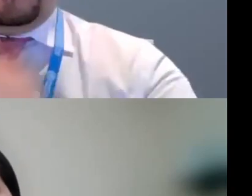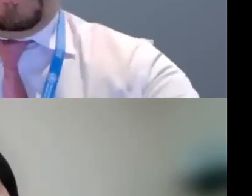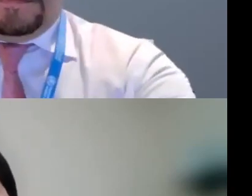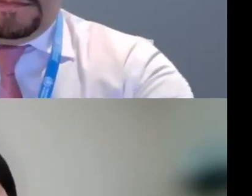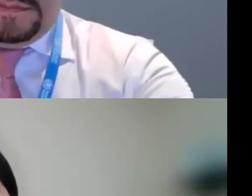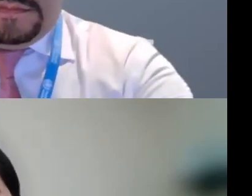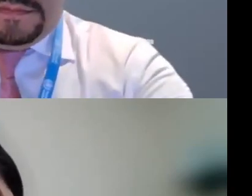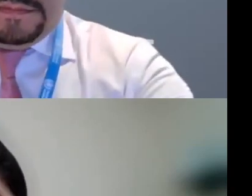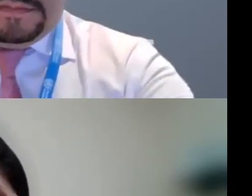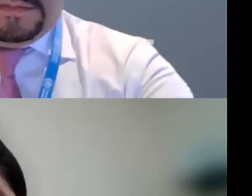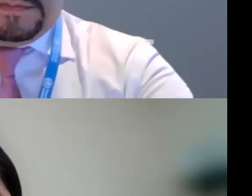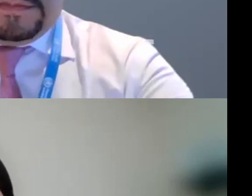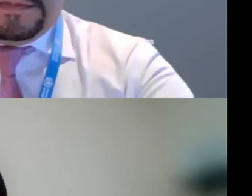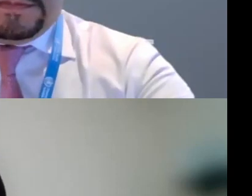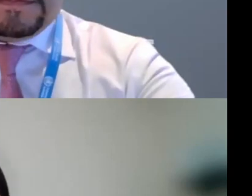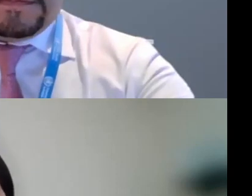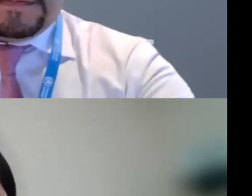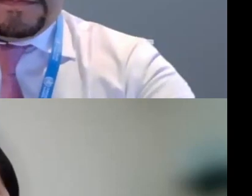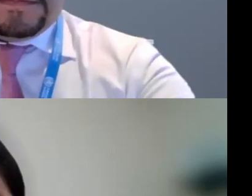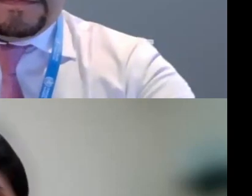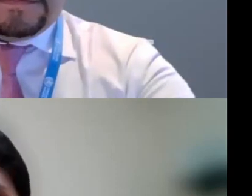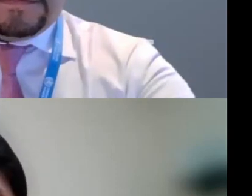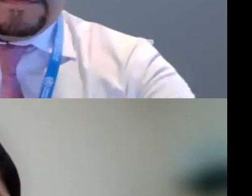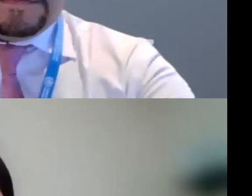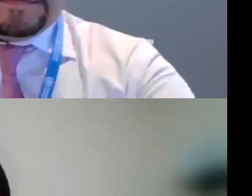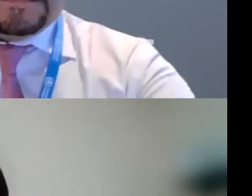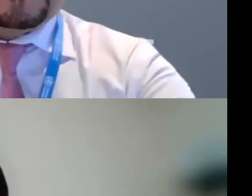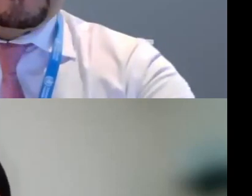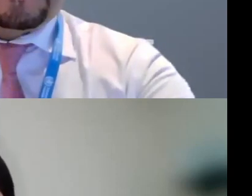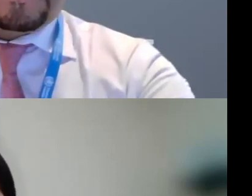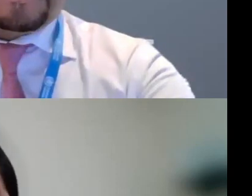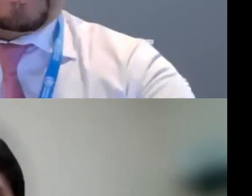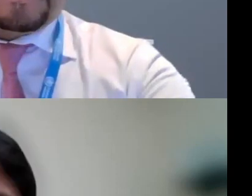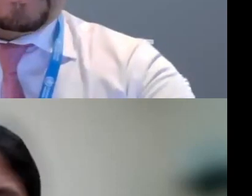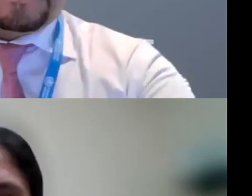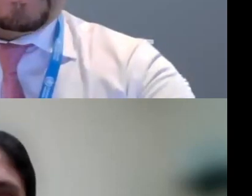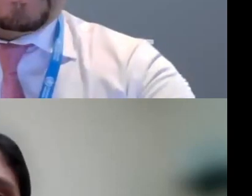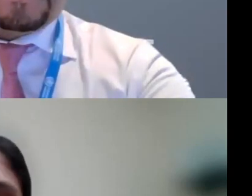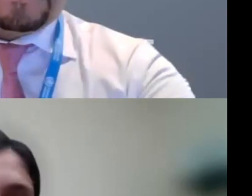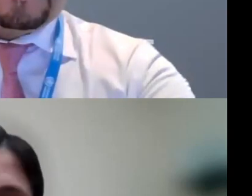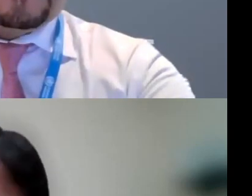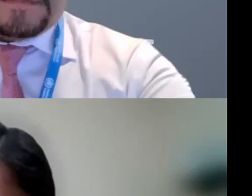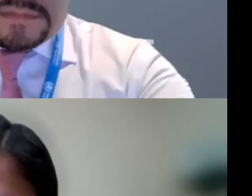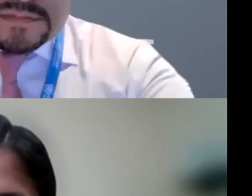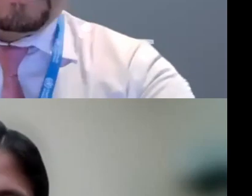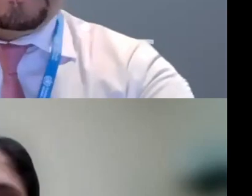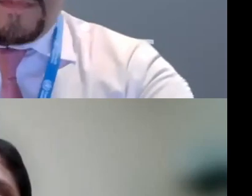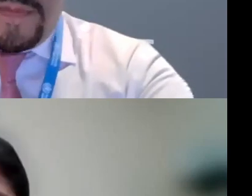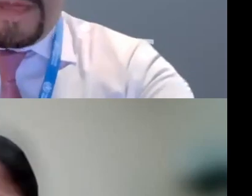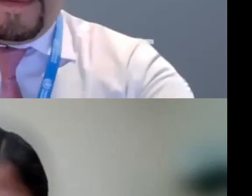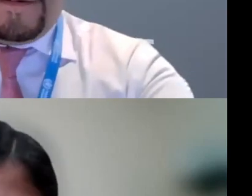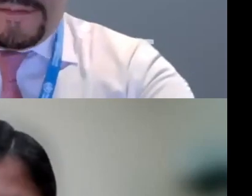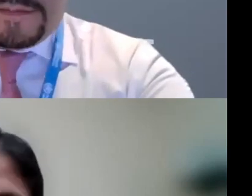participate. So it is needed to increase the youth representation in the different spaces